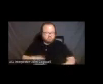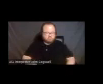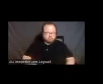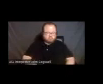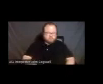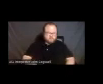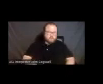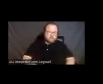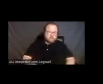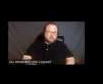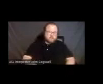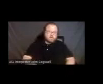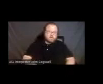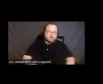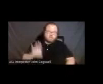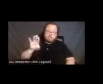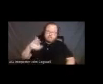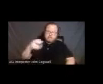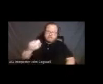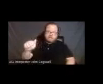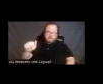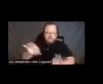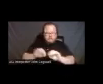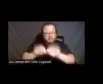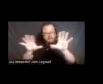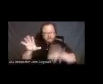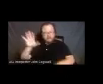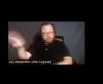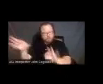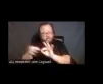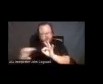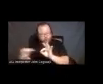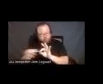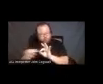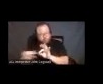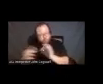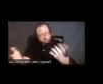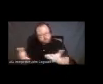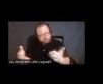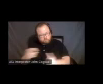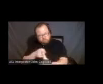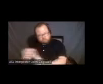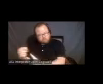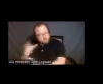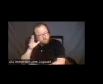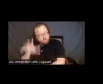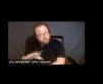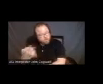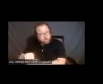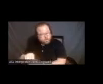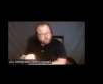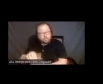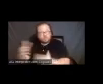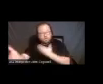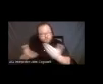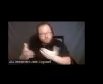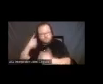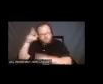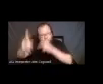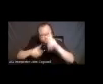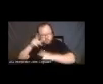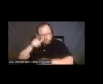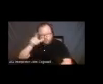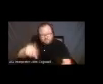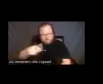BHSA has made it clear in their language that this includes services for people who